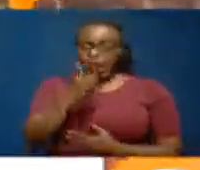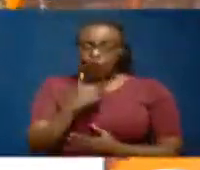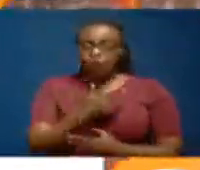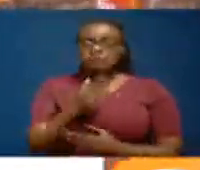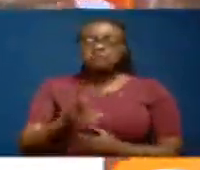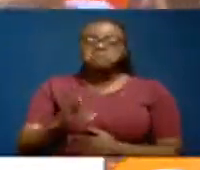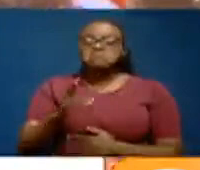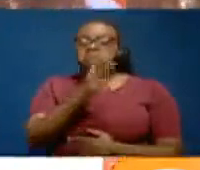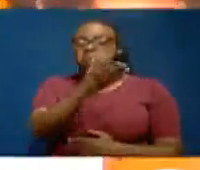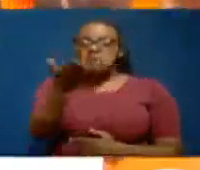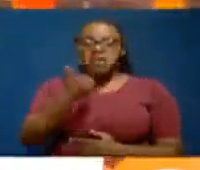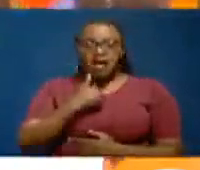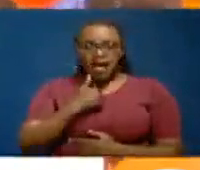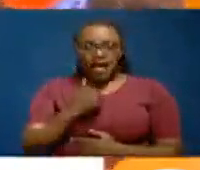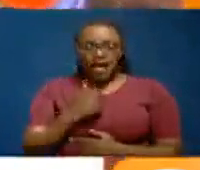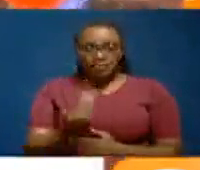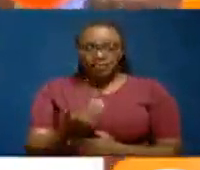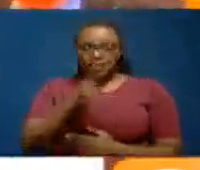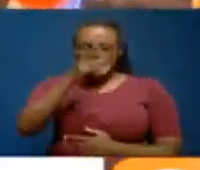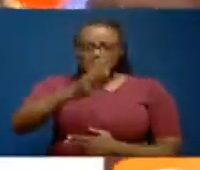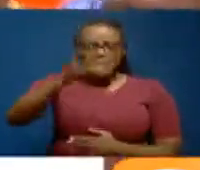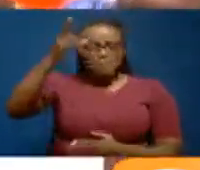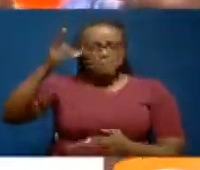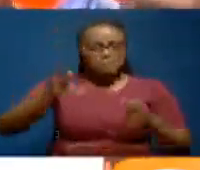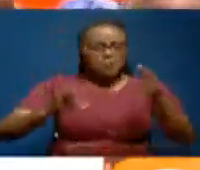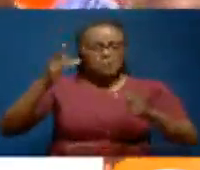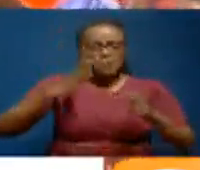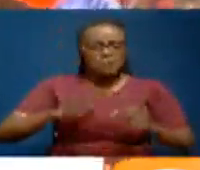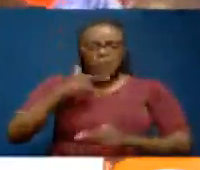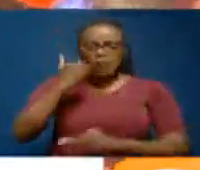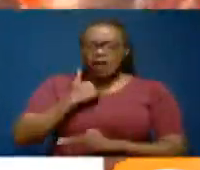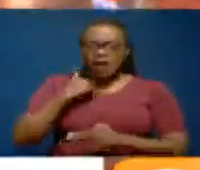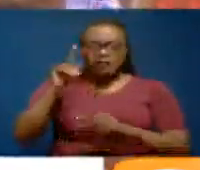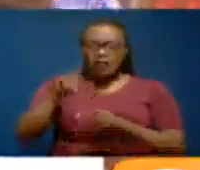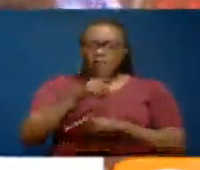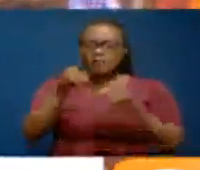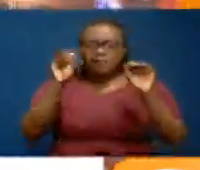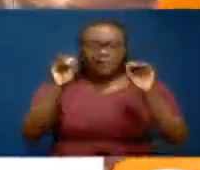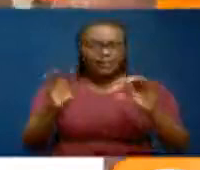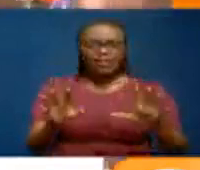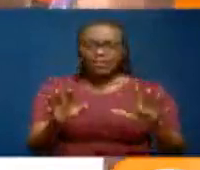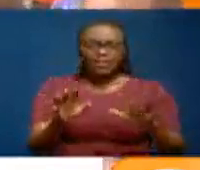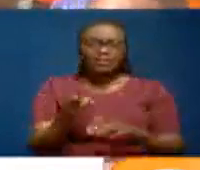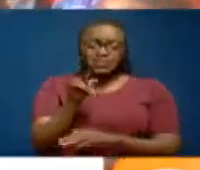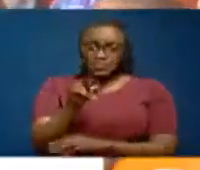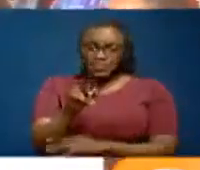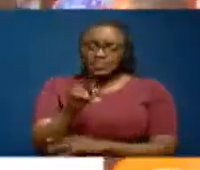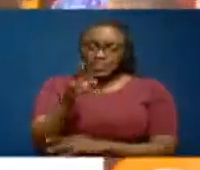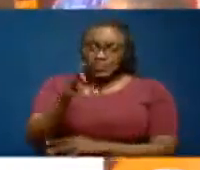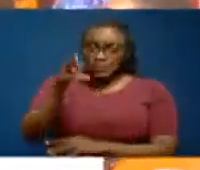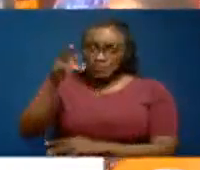na bunduki na kupiga wananchi ambao hawana hatia na